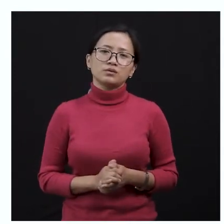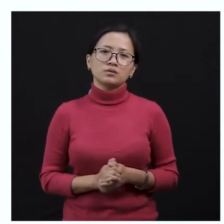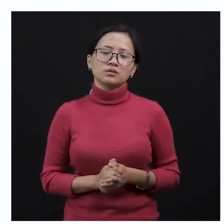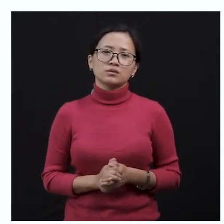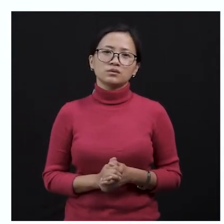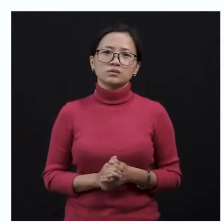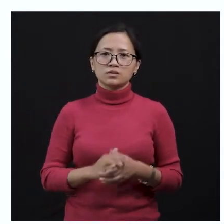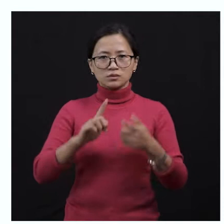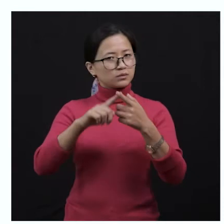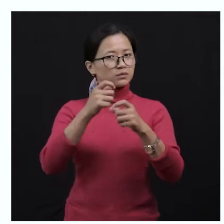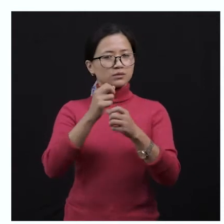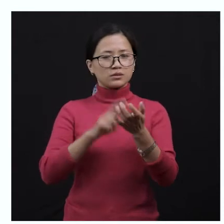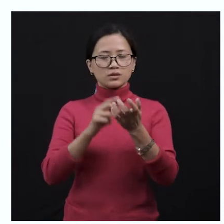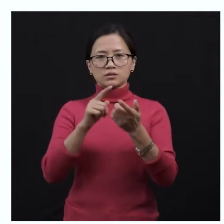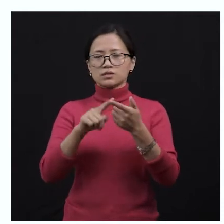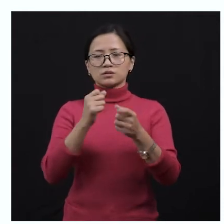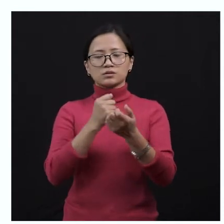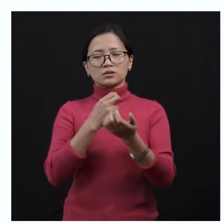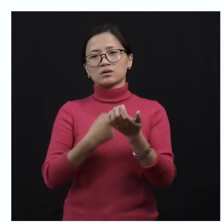It refers to energy,